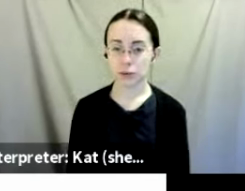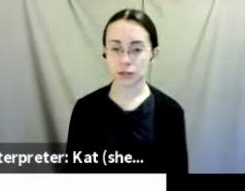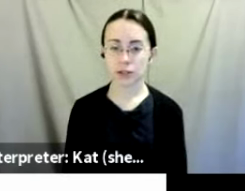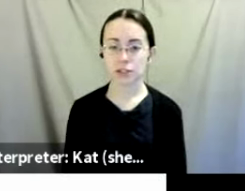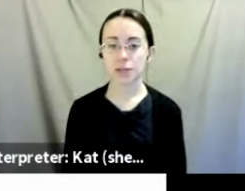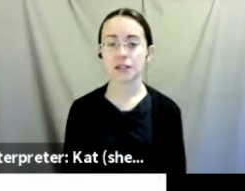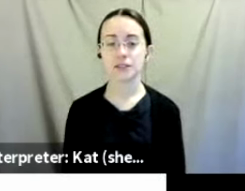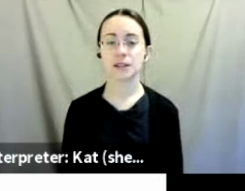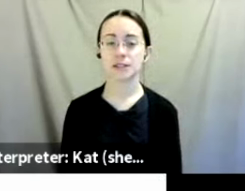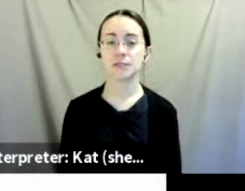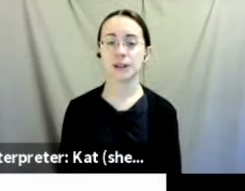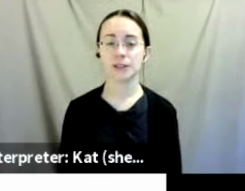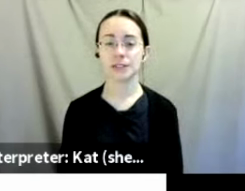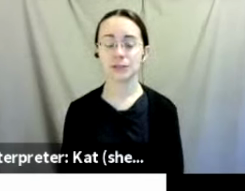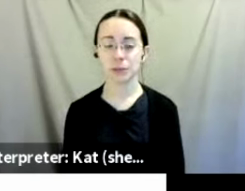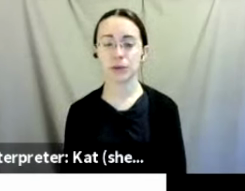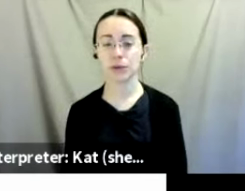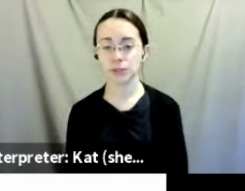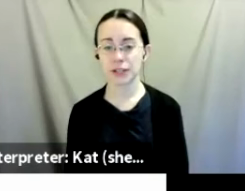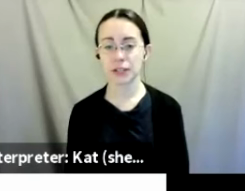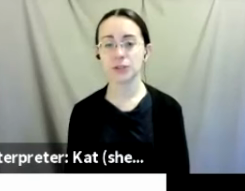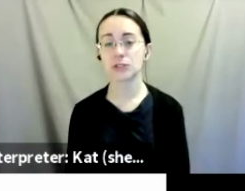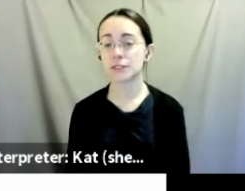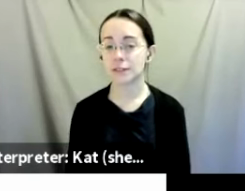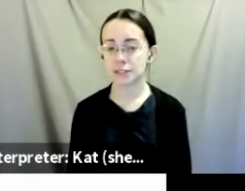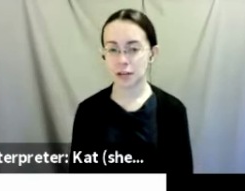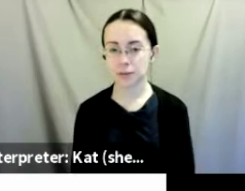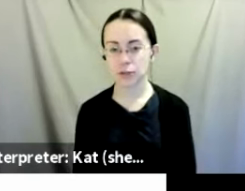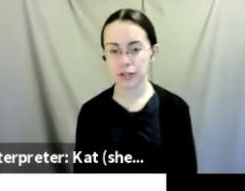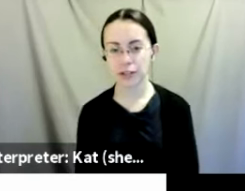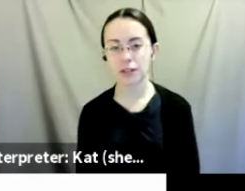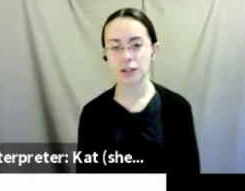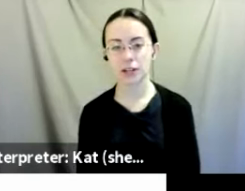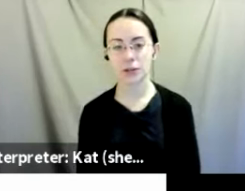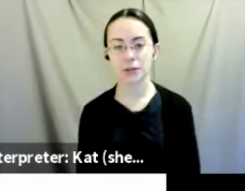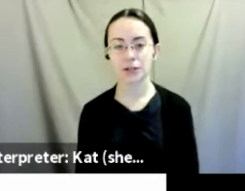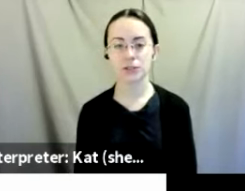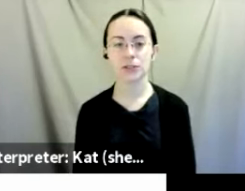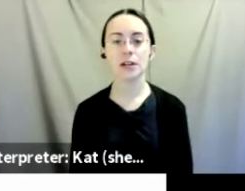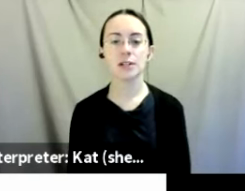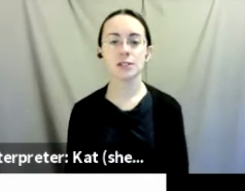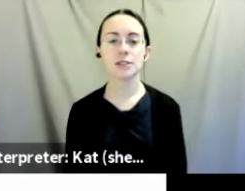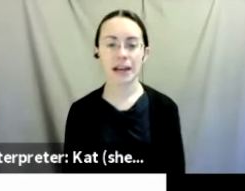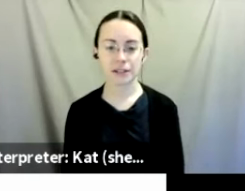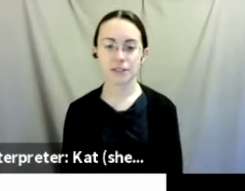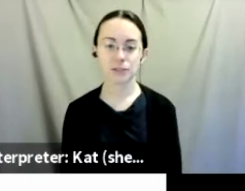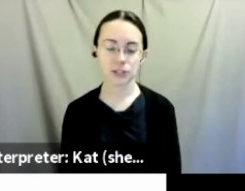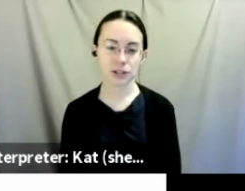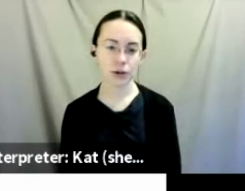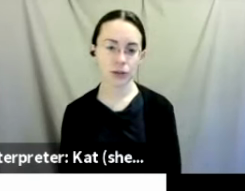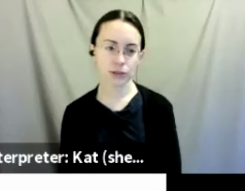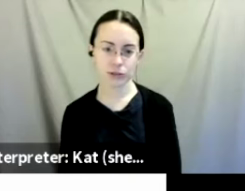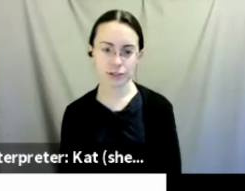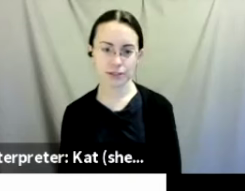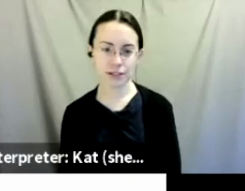is important is because studies have found that deaf people who use sign language are 7 times more likely than their hearing peers to lack